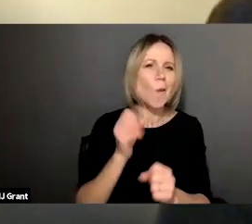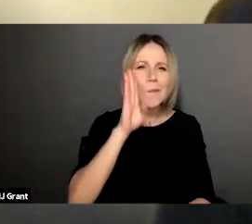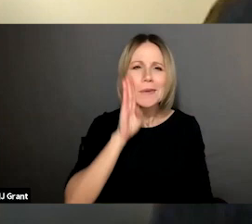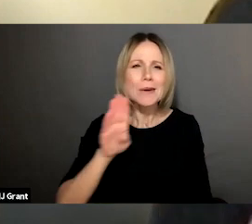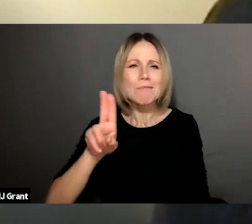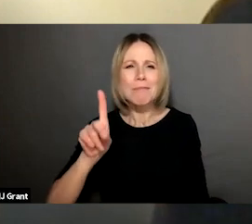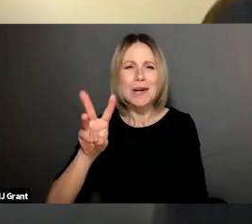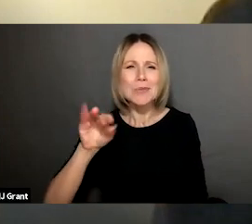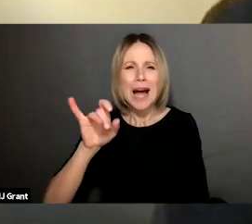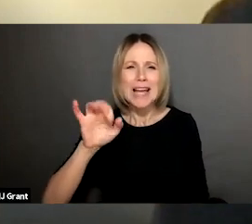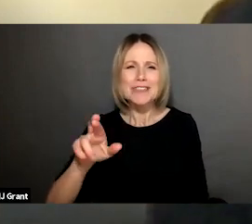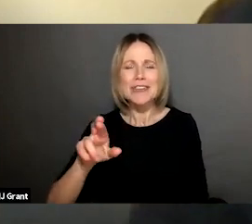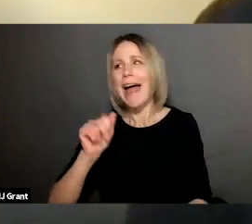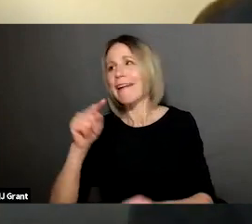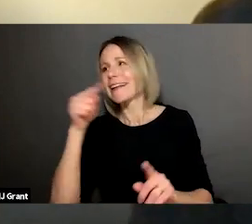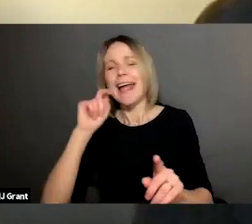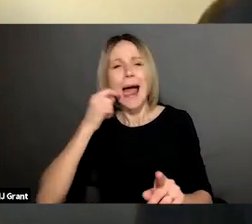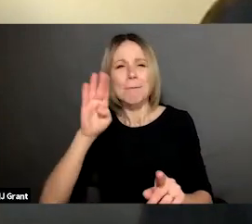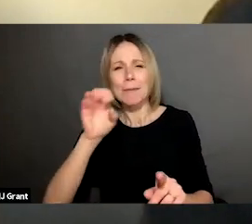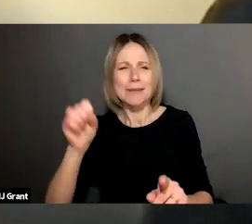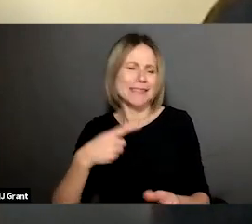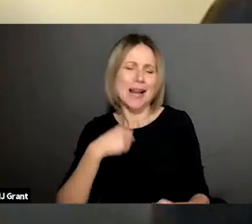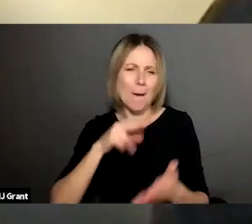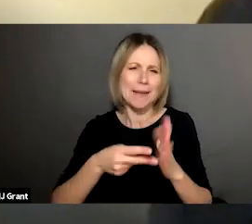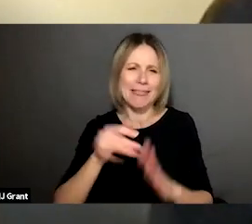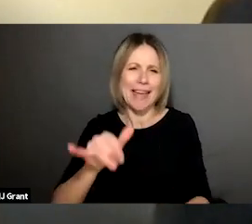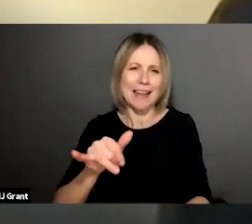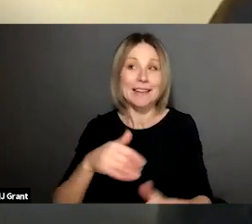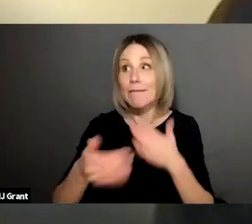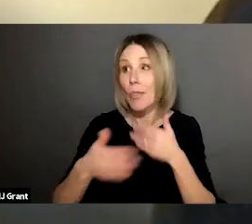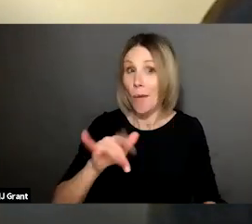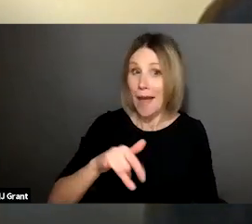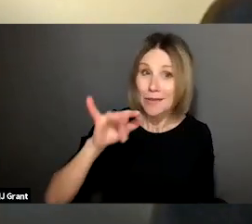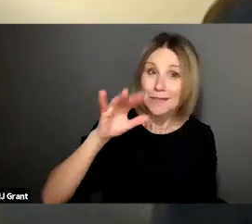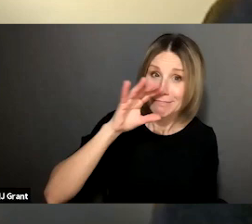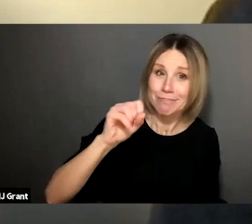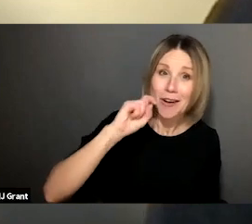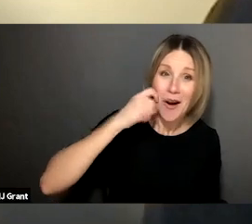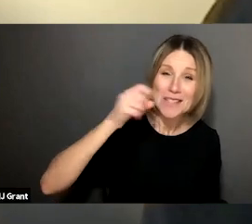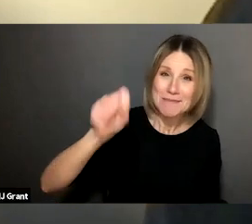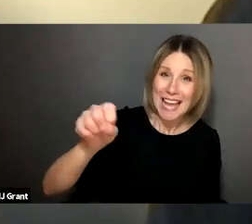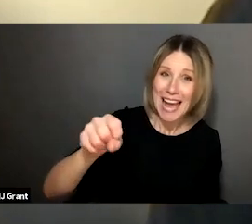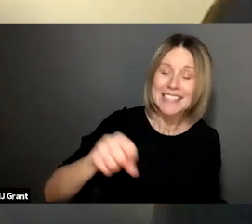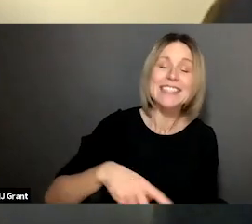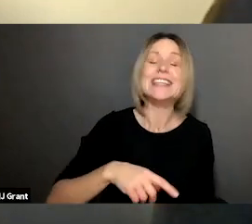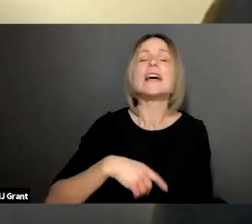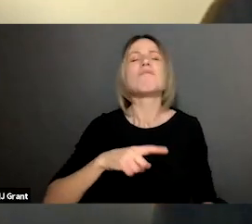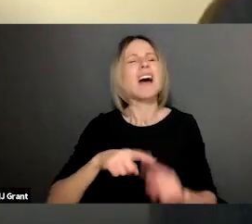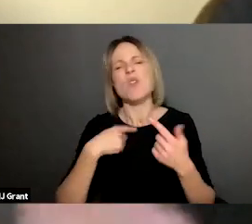too. What I would like to do is to go into a small family-run